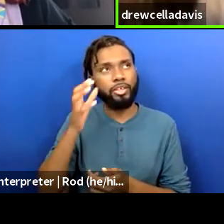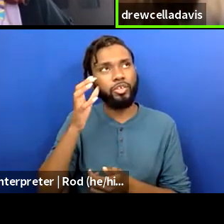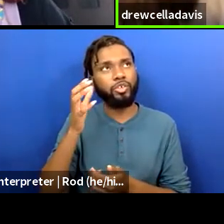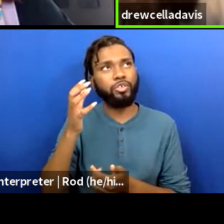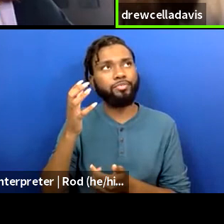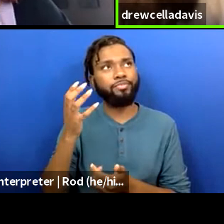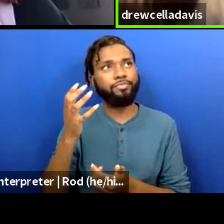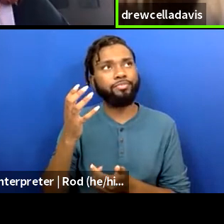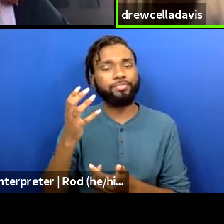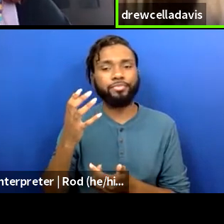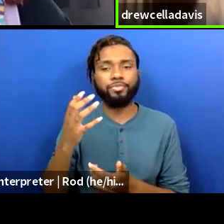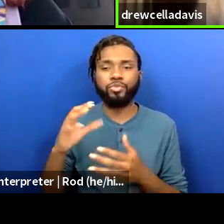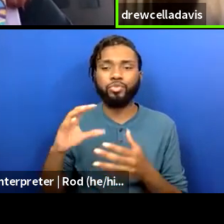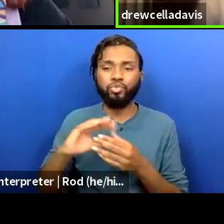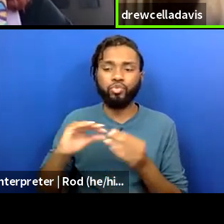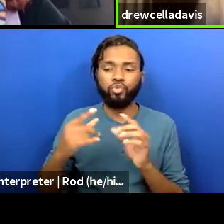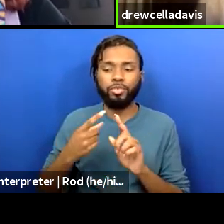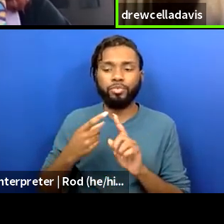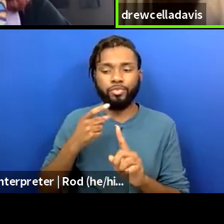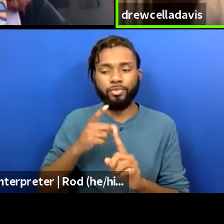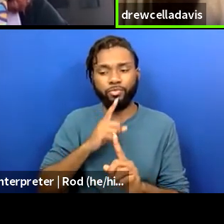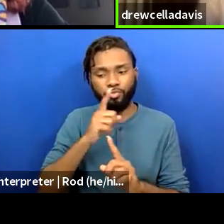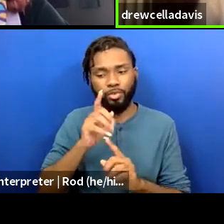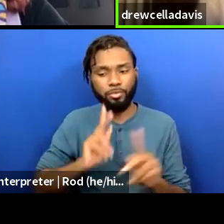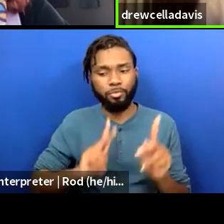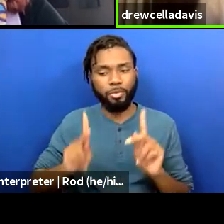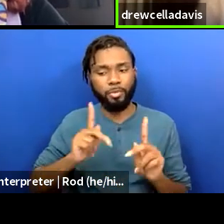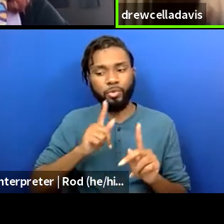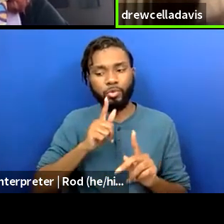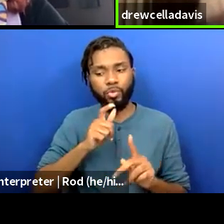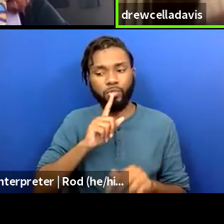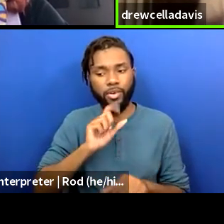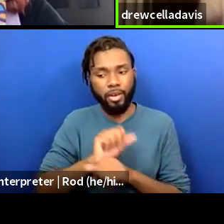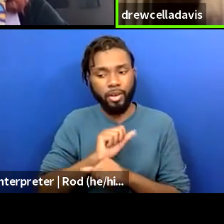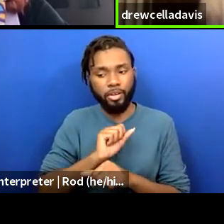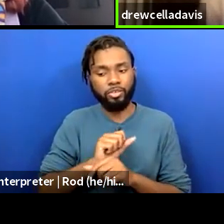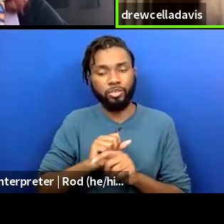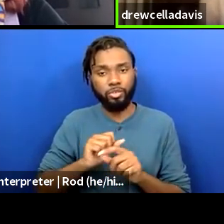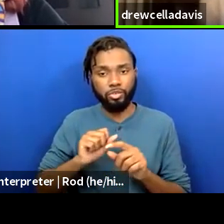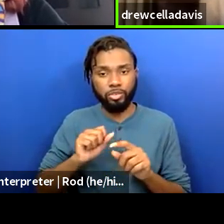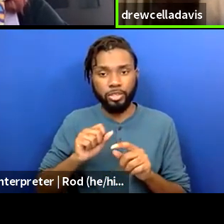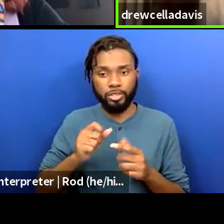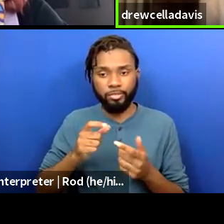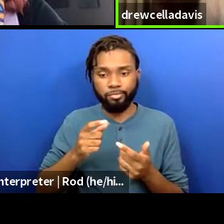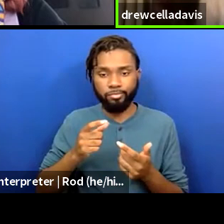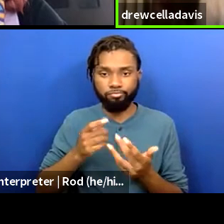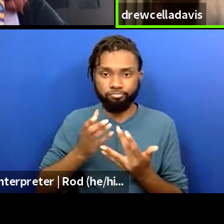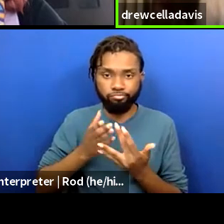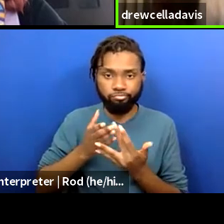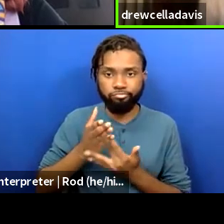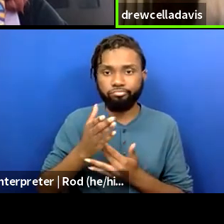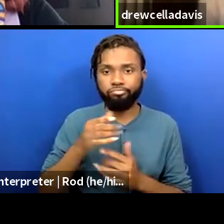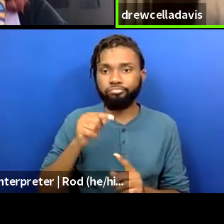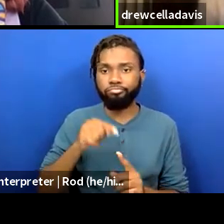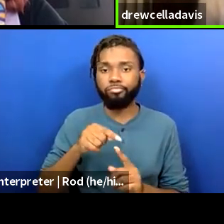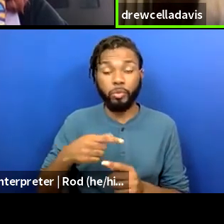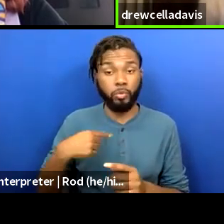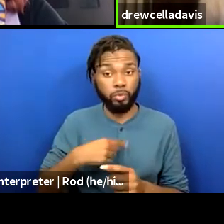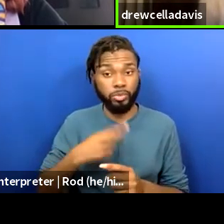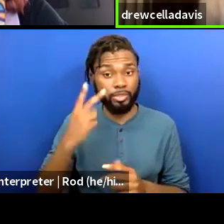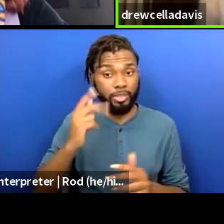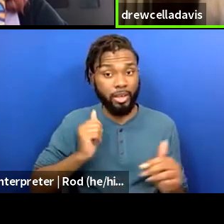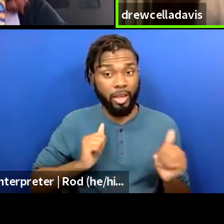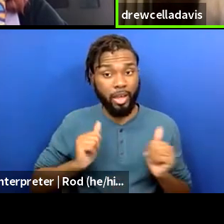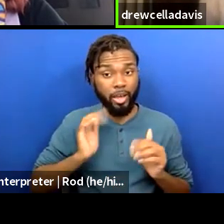we hear these stories from like the real people who are actually going through them. We see actors who portray